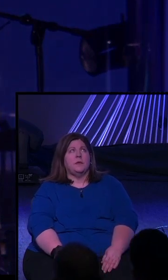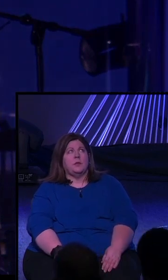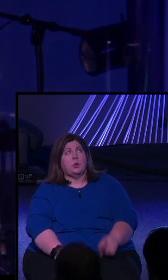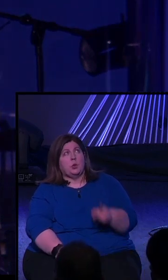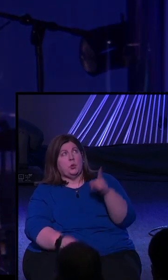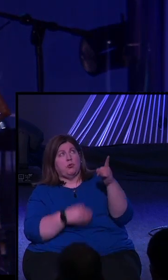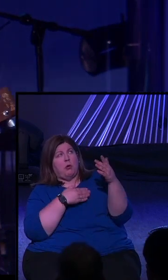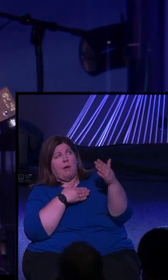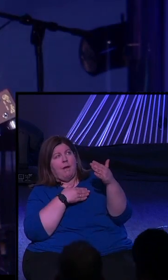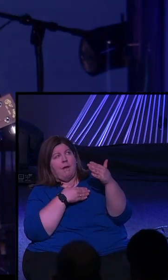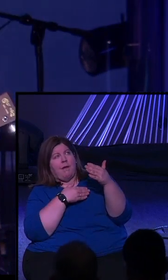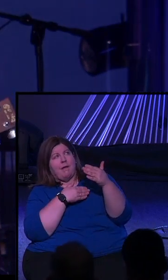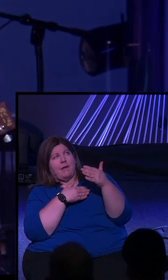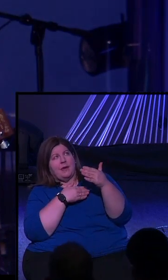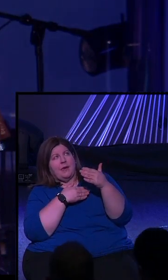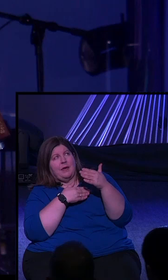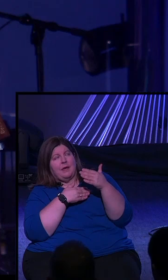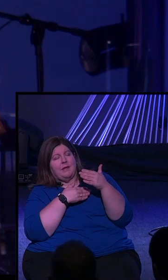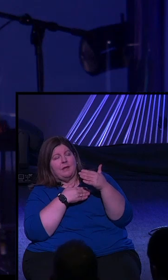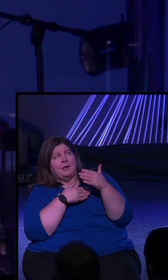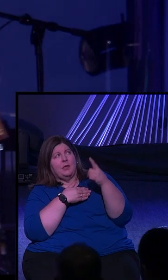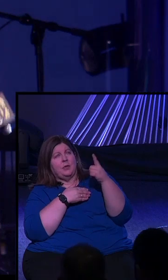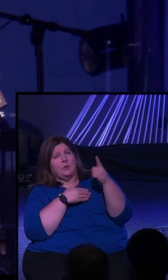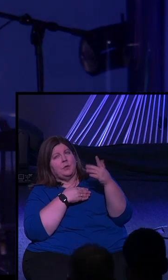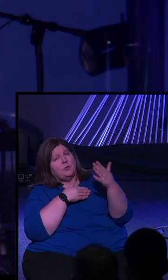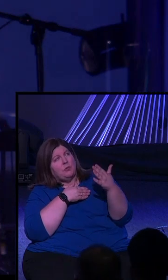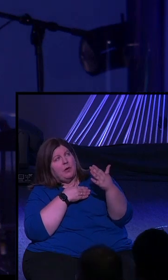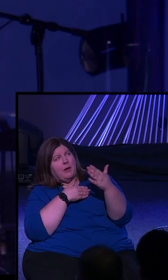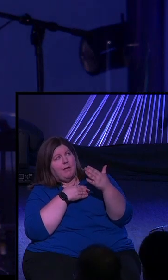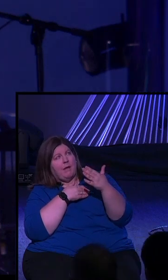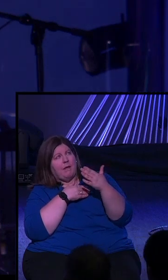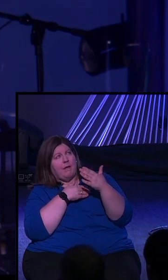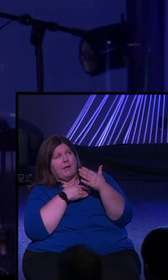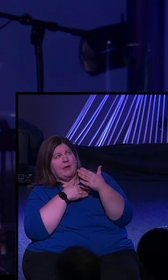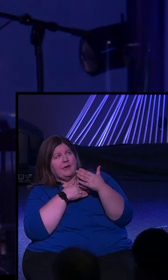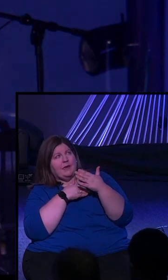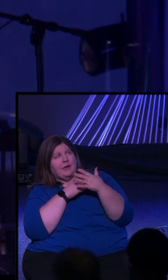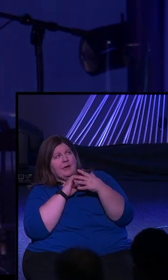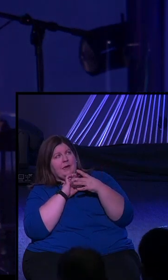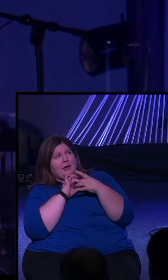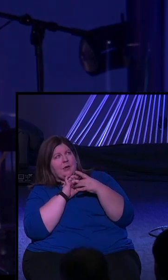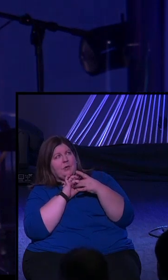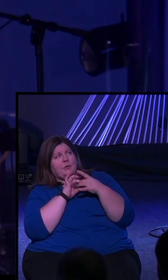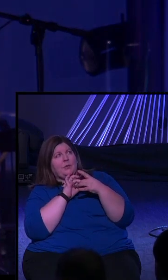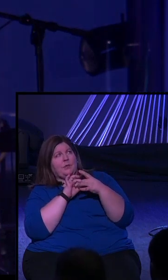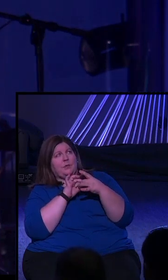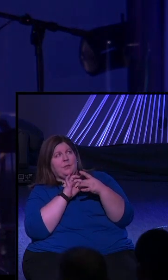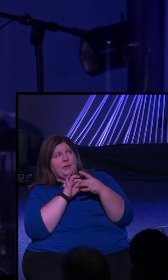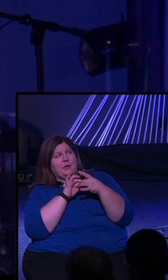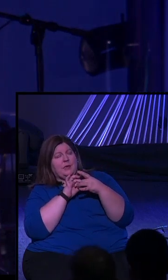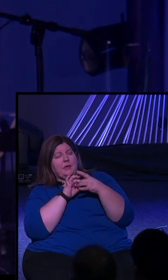And you draw near, so you draw near